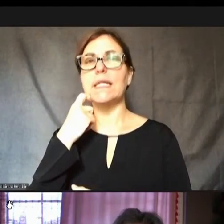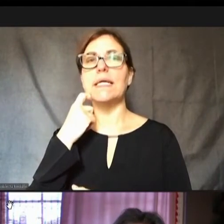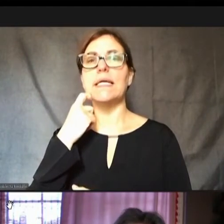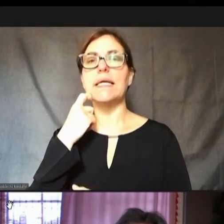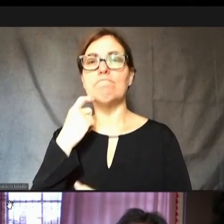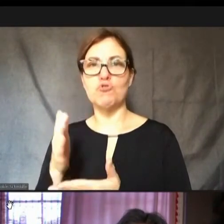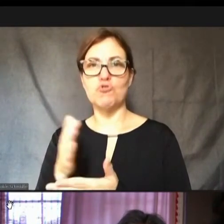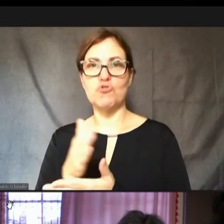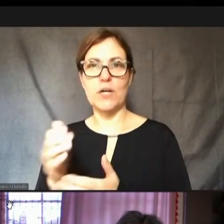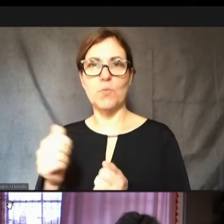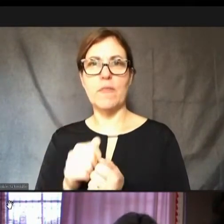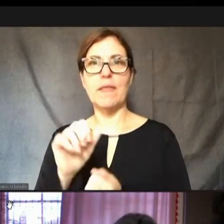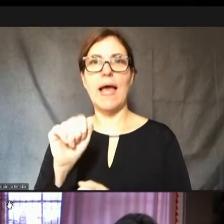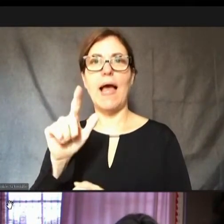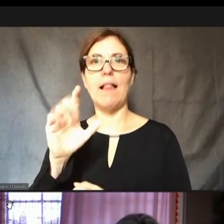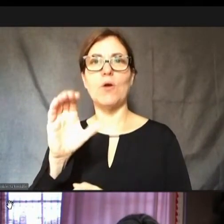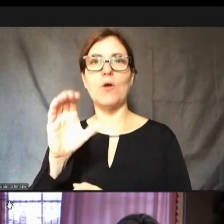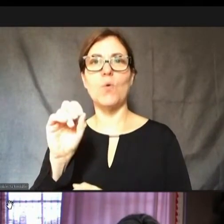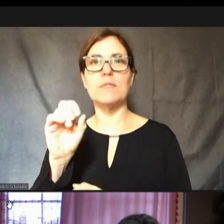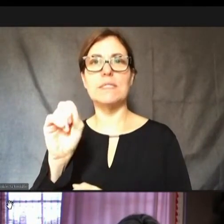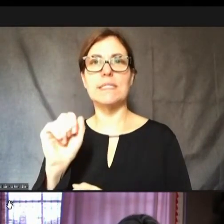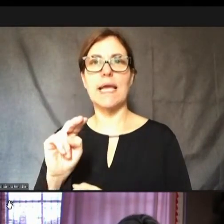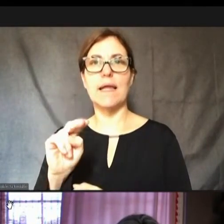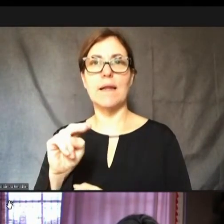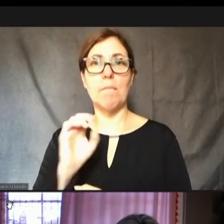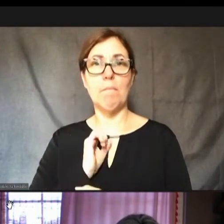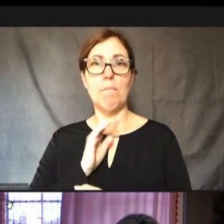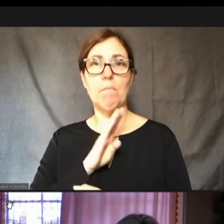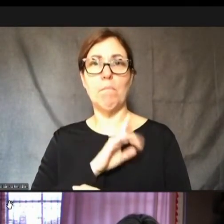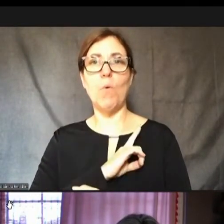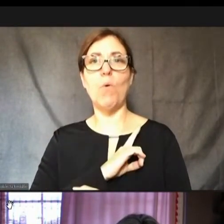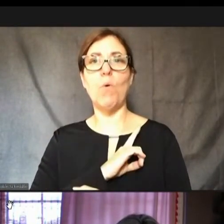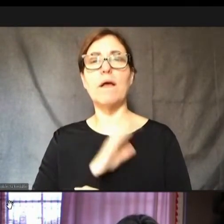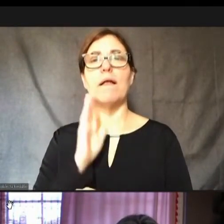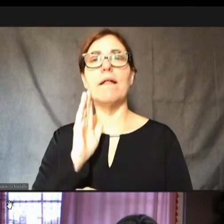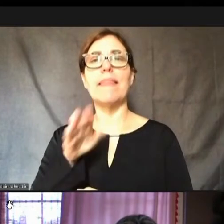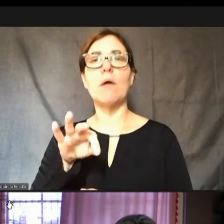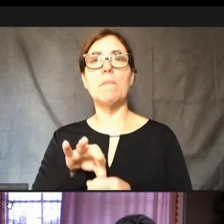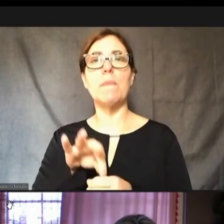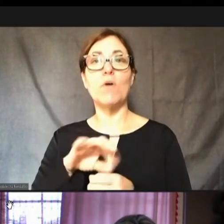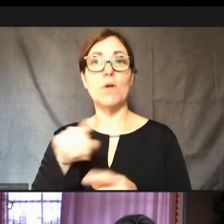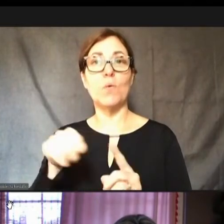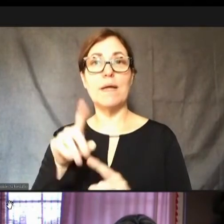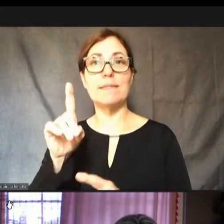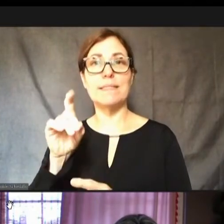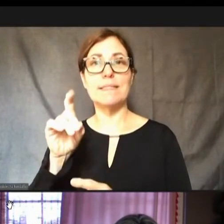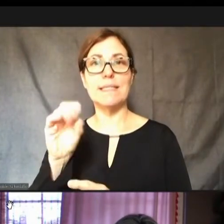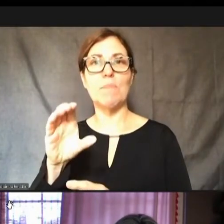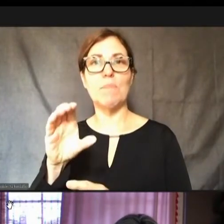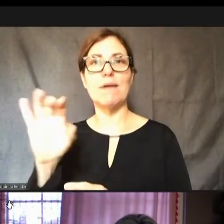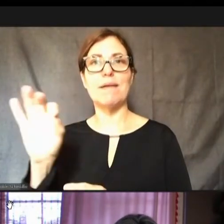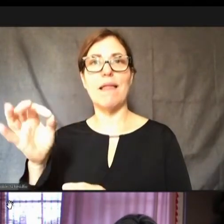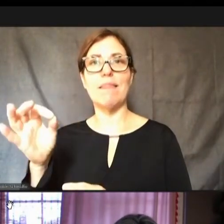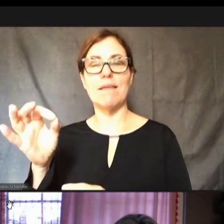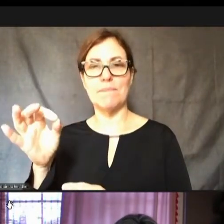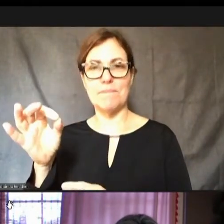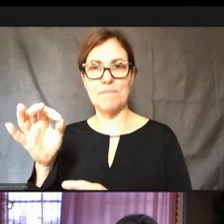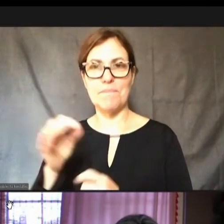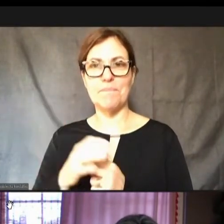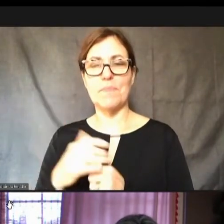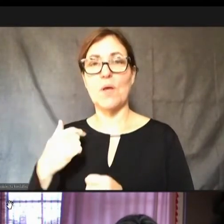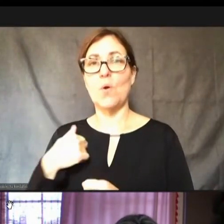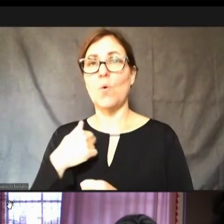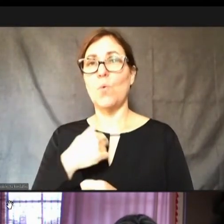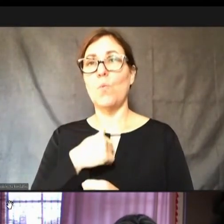be voting on it on December 9th. We are not coming